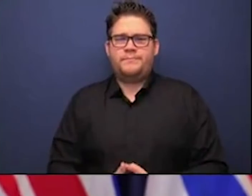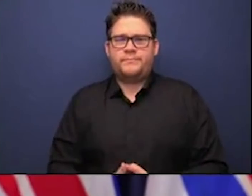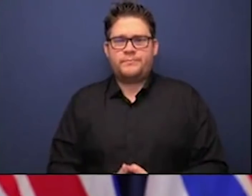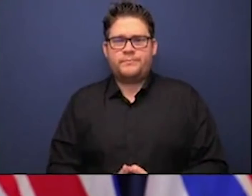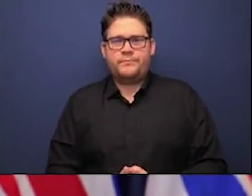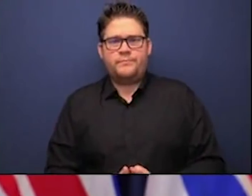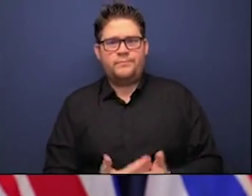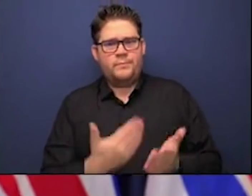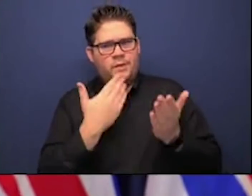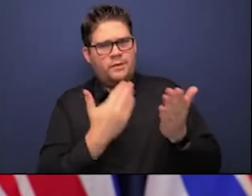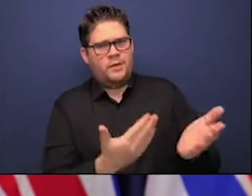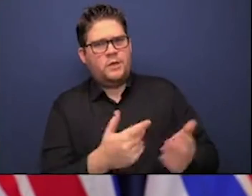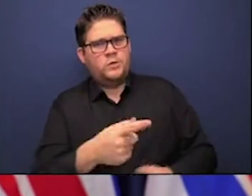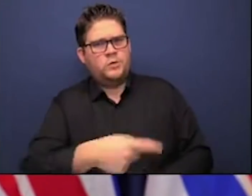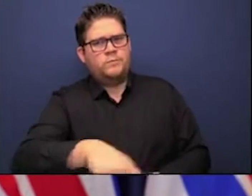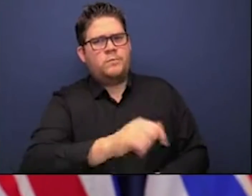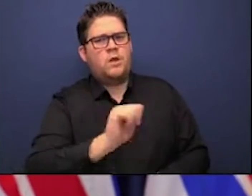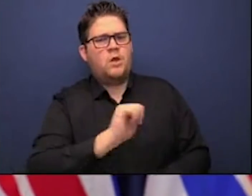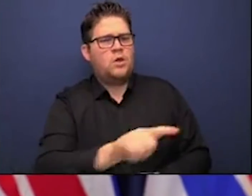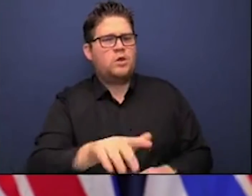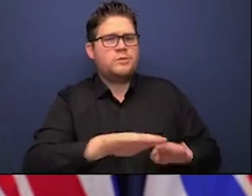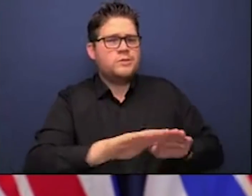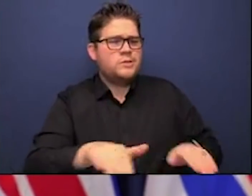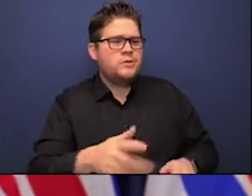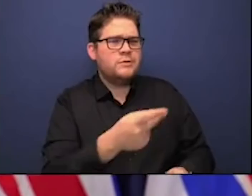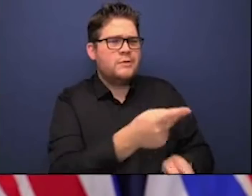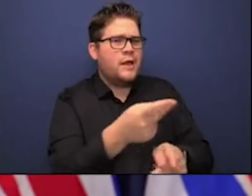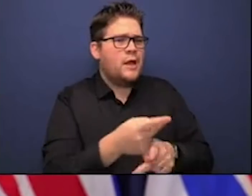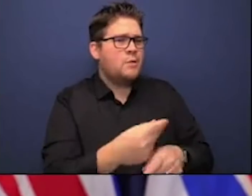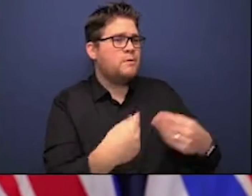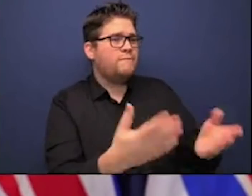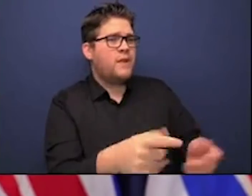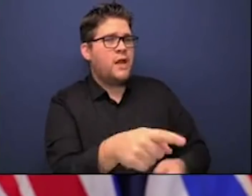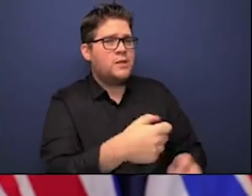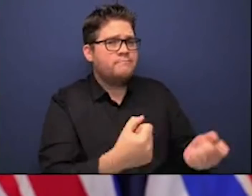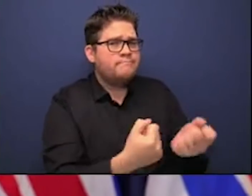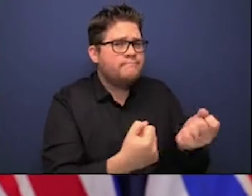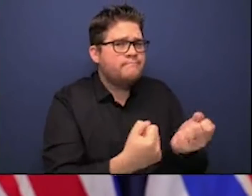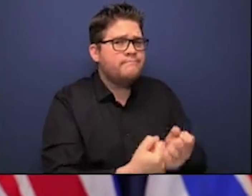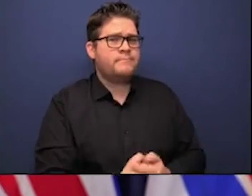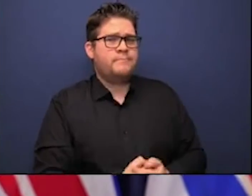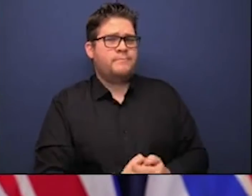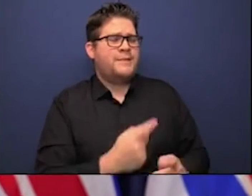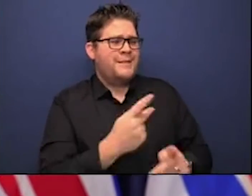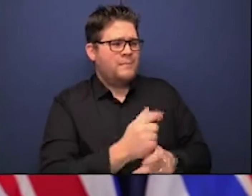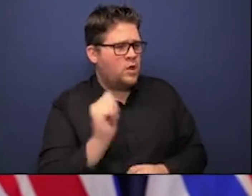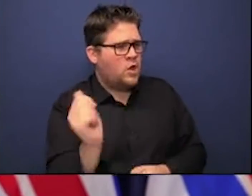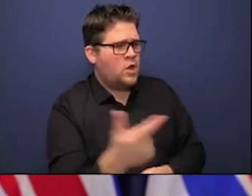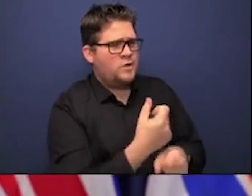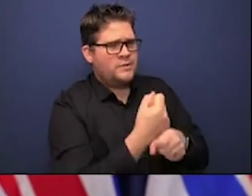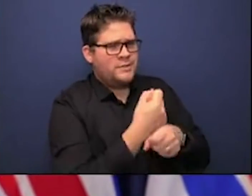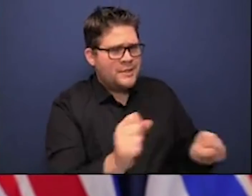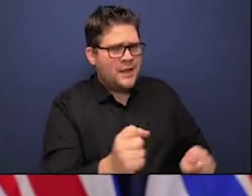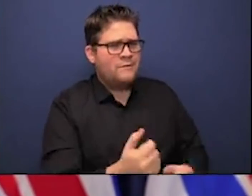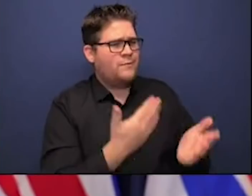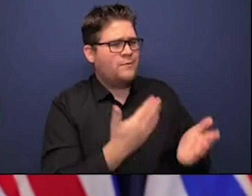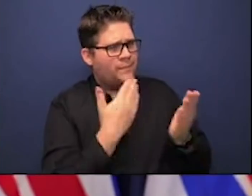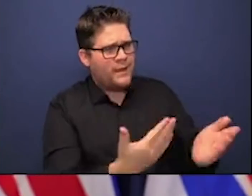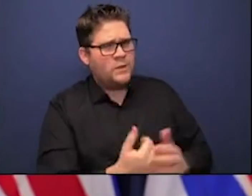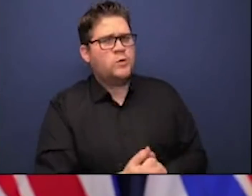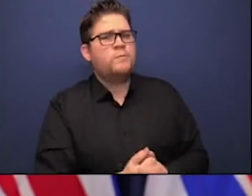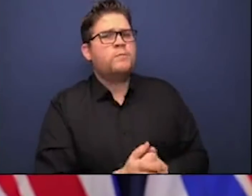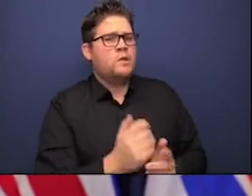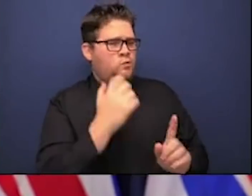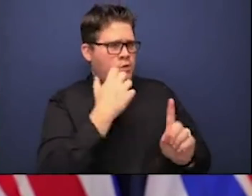that childcare providers are doing every single day to keep families and their staff safe. And there will be more detailed guidance available in this